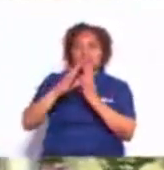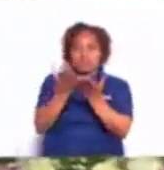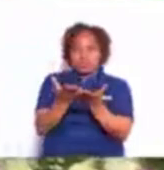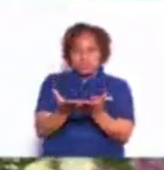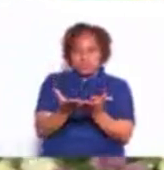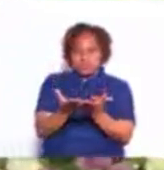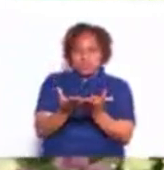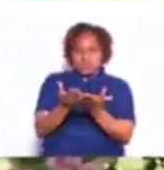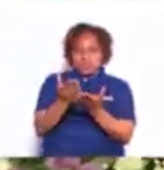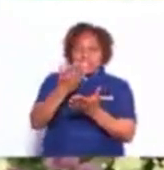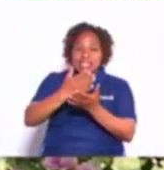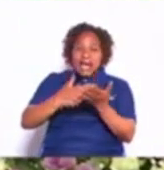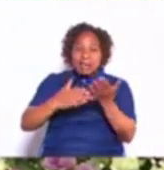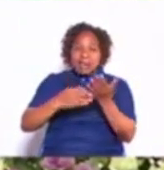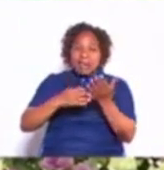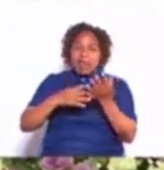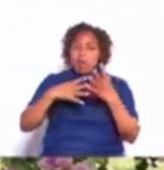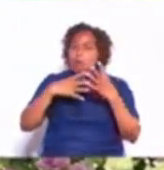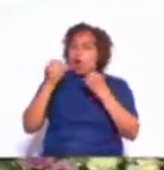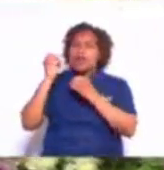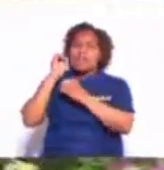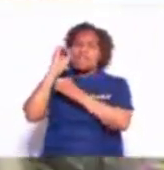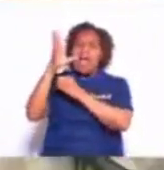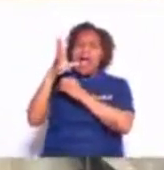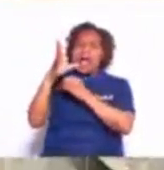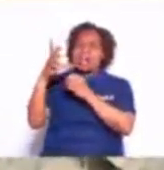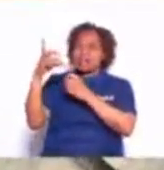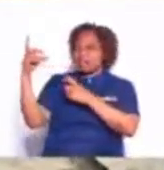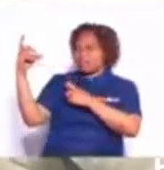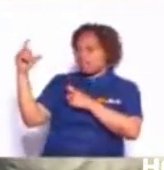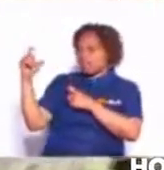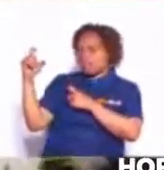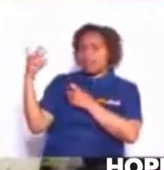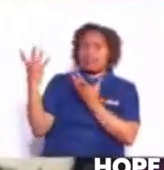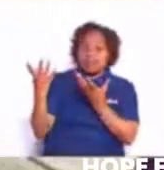And some has gone far. They can even take selfie.